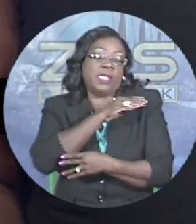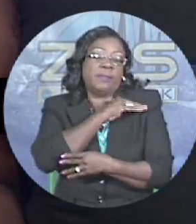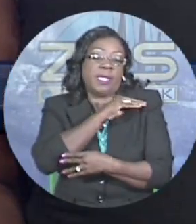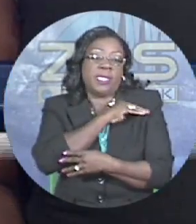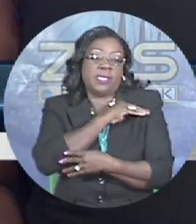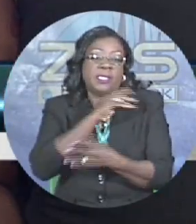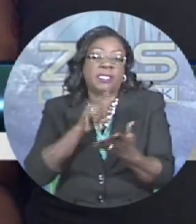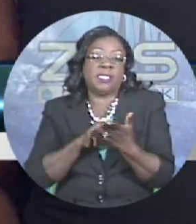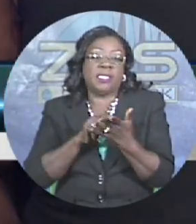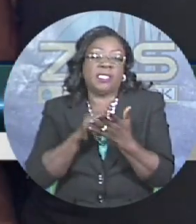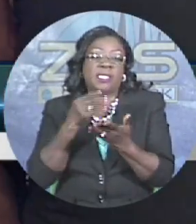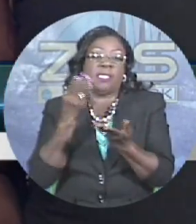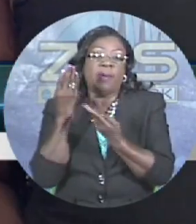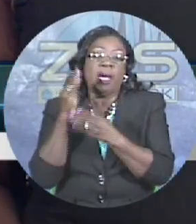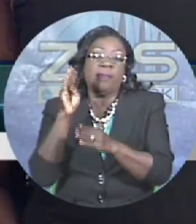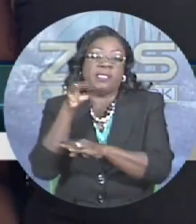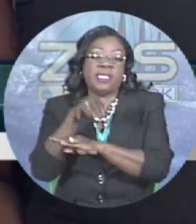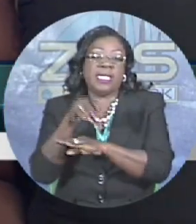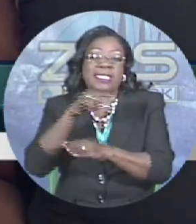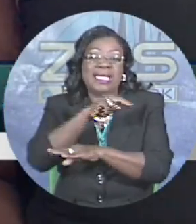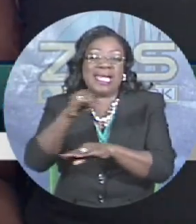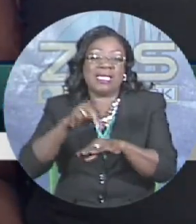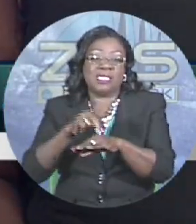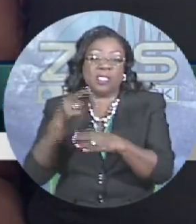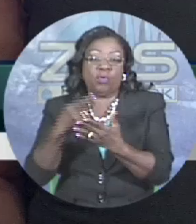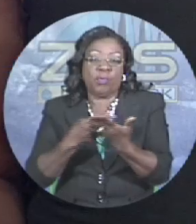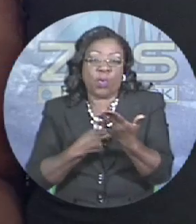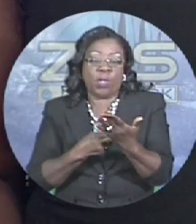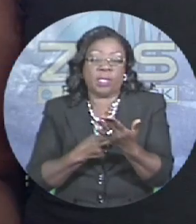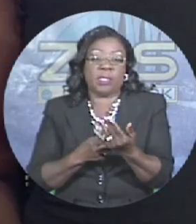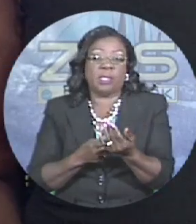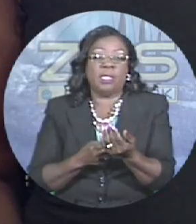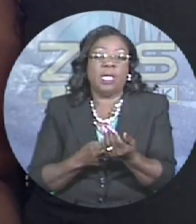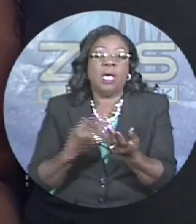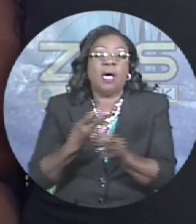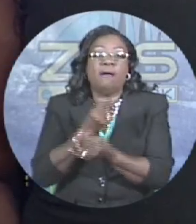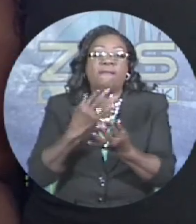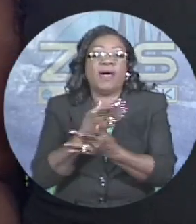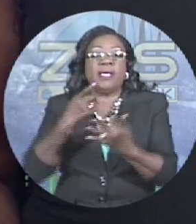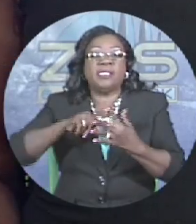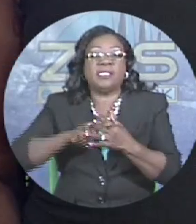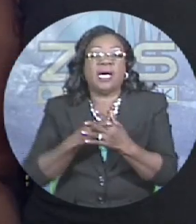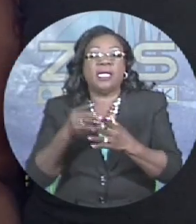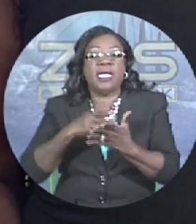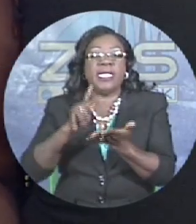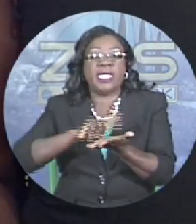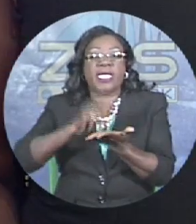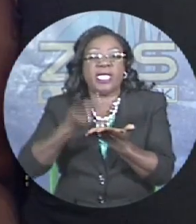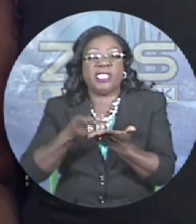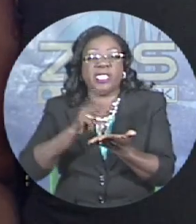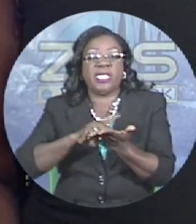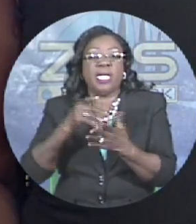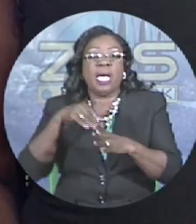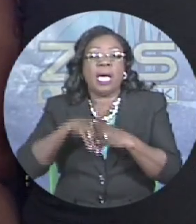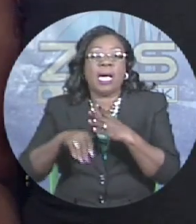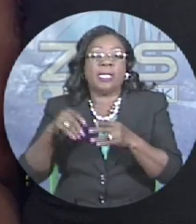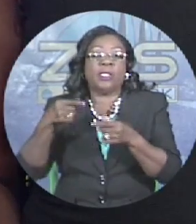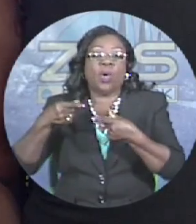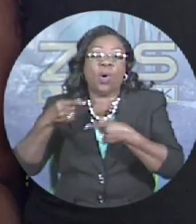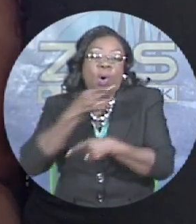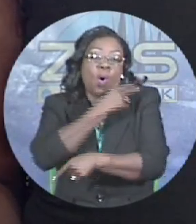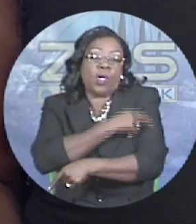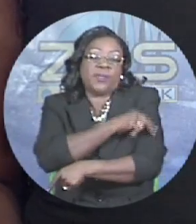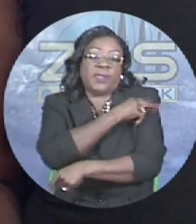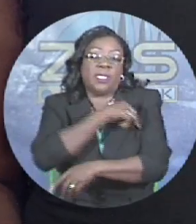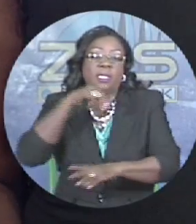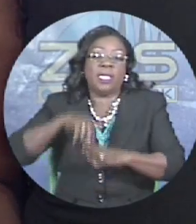This is the Bahamas Tonight, the National Report. Thanks so much for joining us. A fire erupted in the kitchen of the Rand Memorial Hospital this afternoon, resulting in dozens